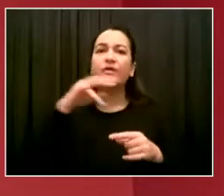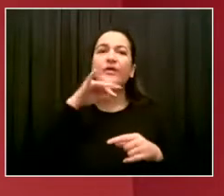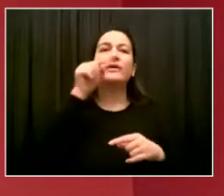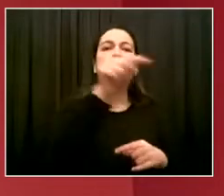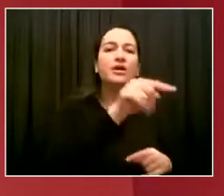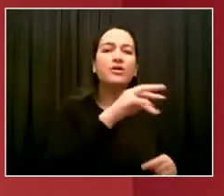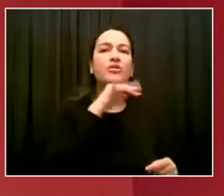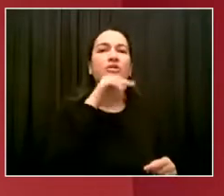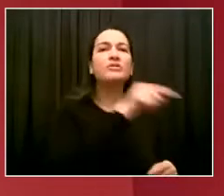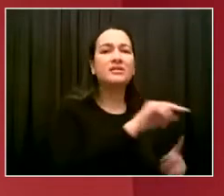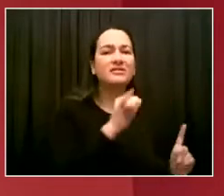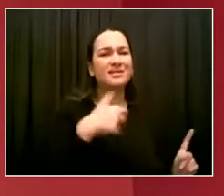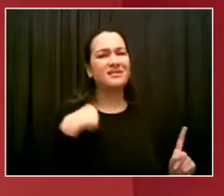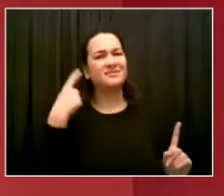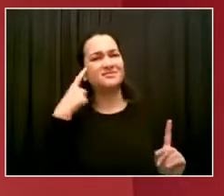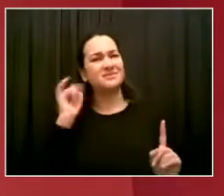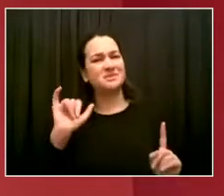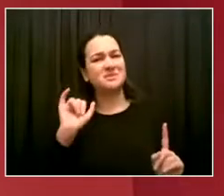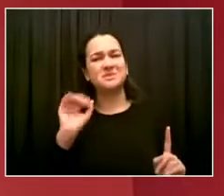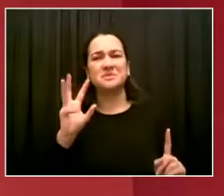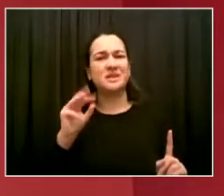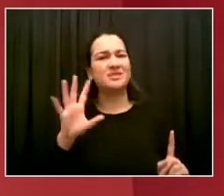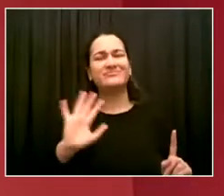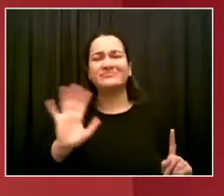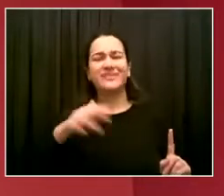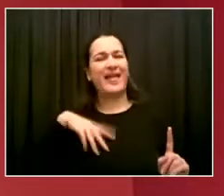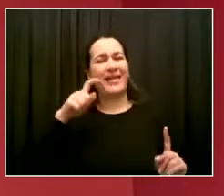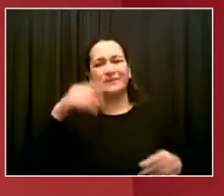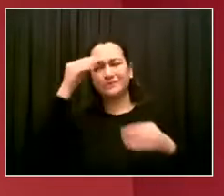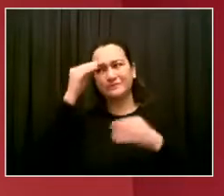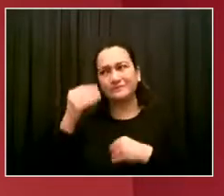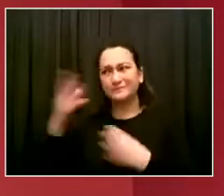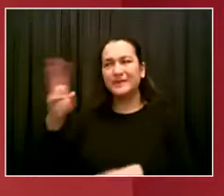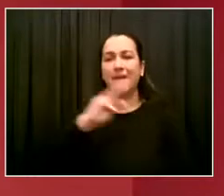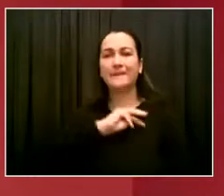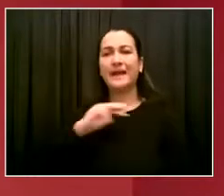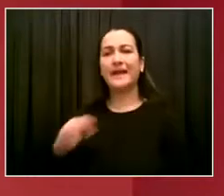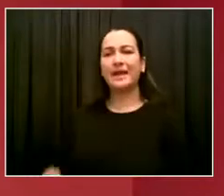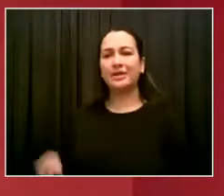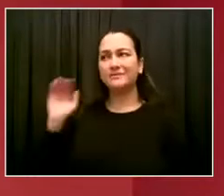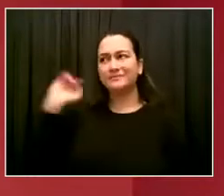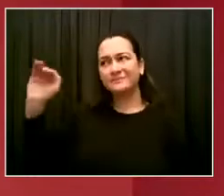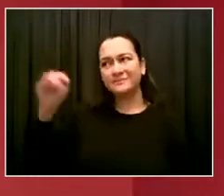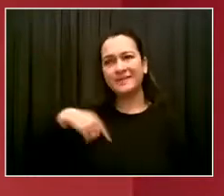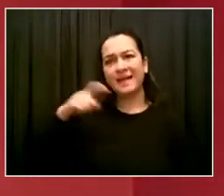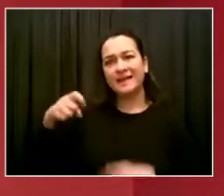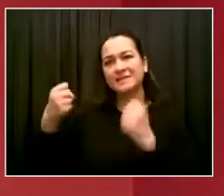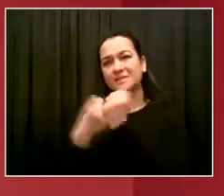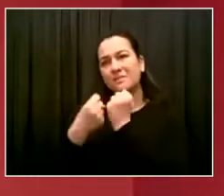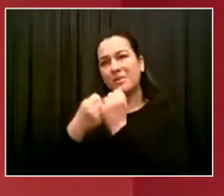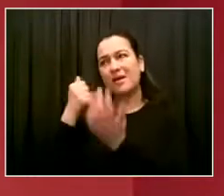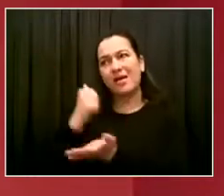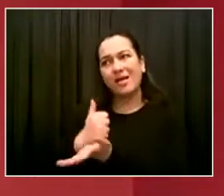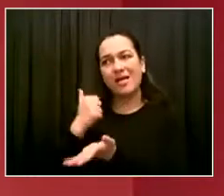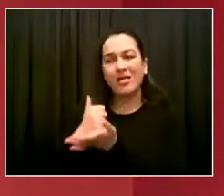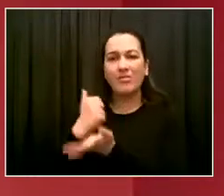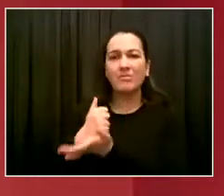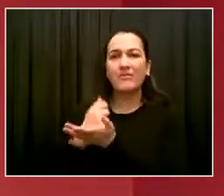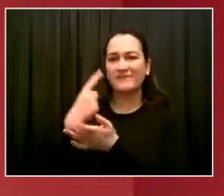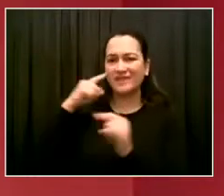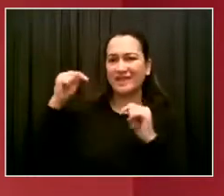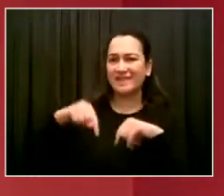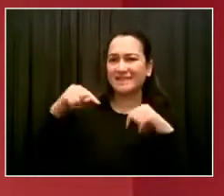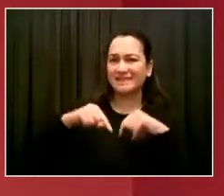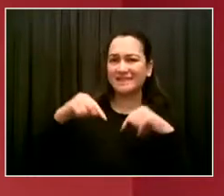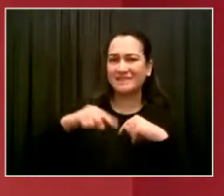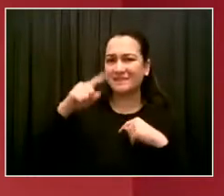to hear that the city will now also be joining us in this effort, because we cannot do it alone. These critical services